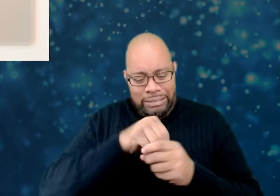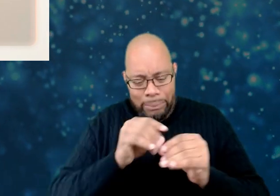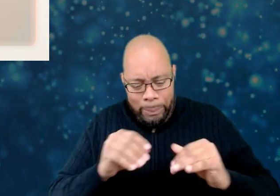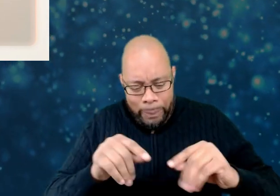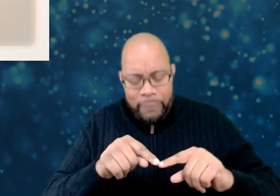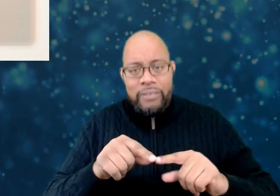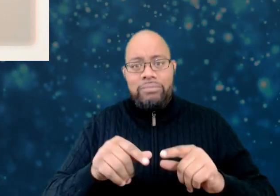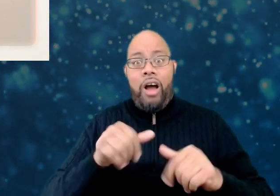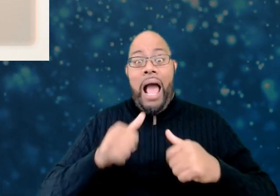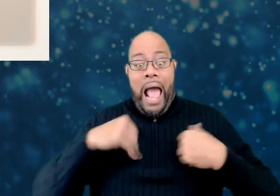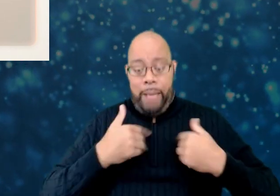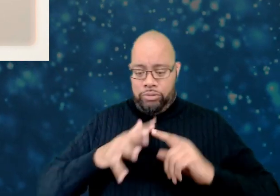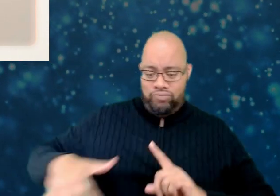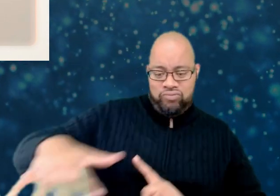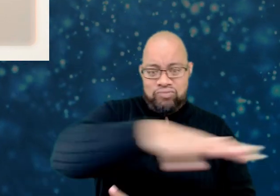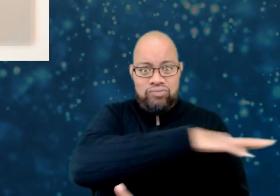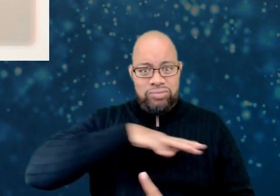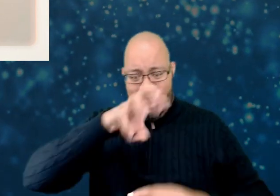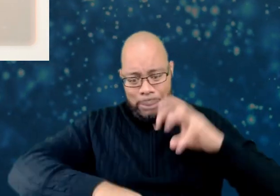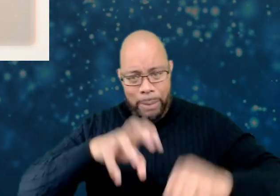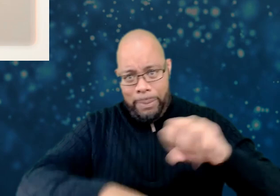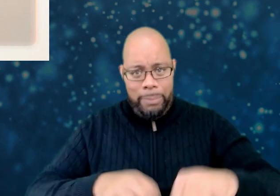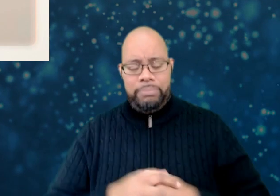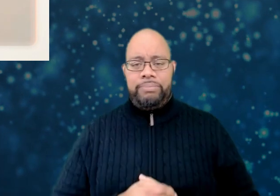sediment surrounded by other living organisms.